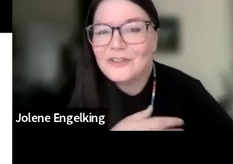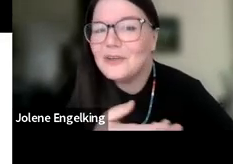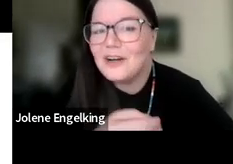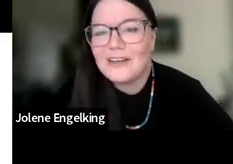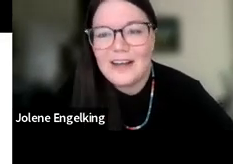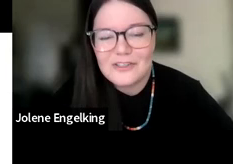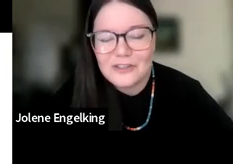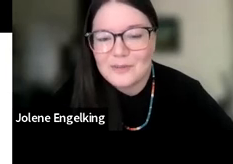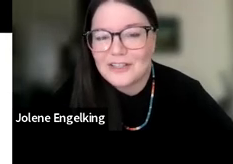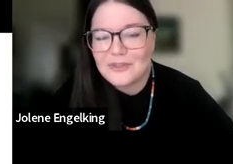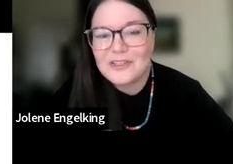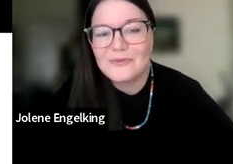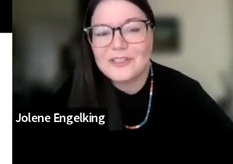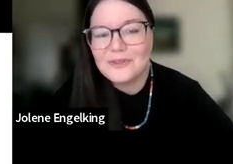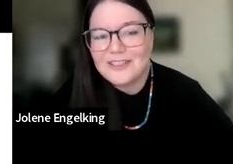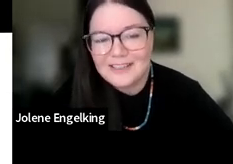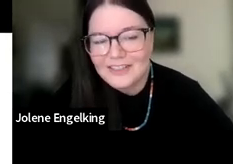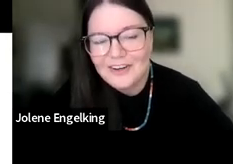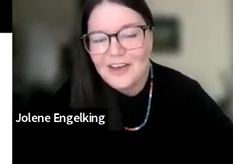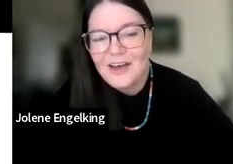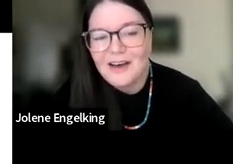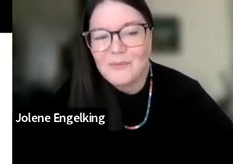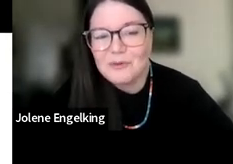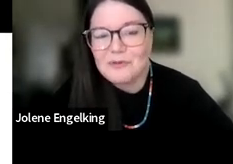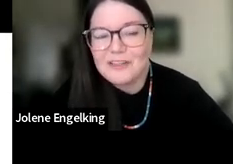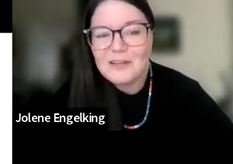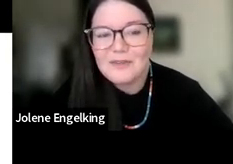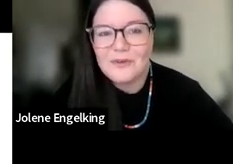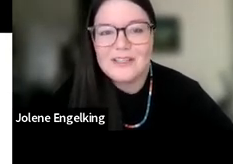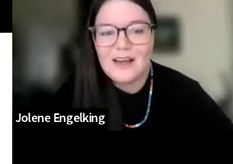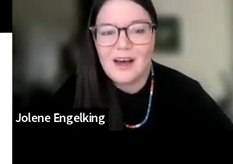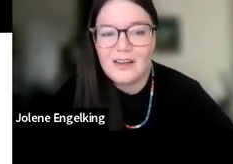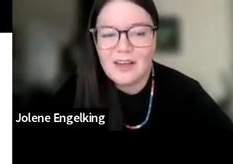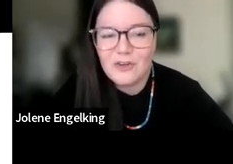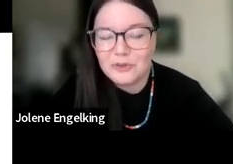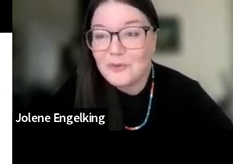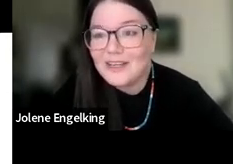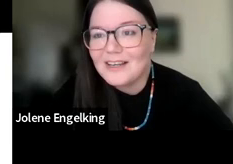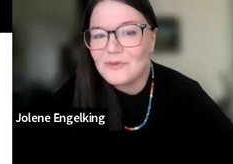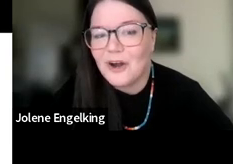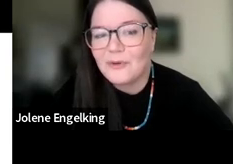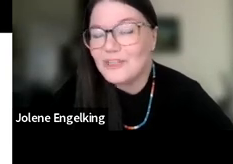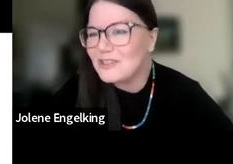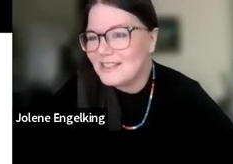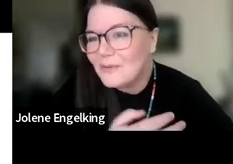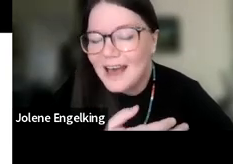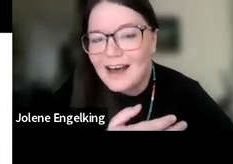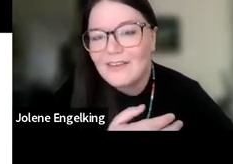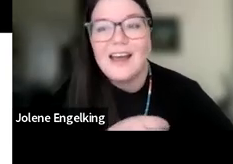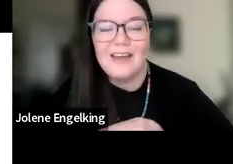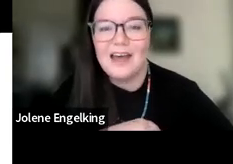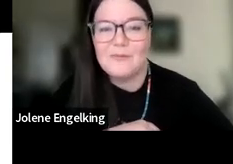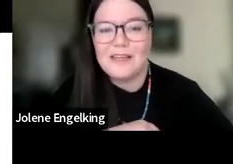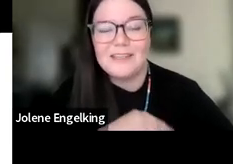And so currently we're calling it the National Tribal Sexual Assault Resource Center, where we're really going to be focusing on growing our resources that we